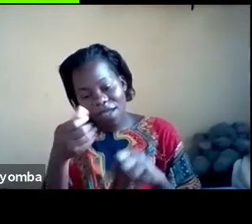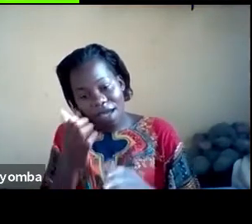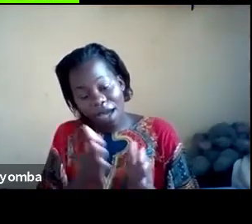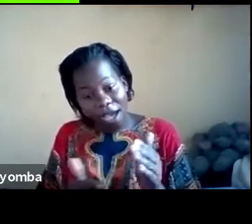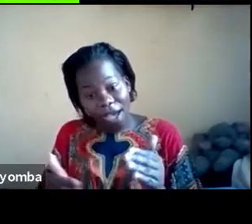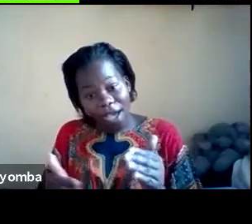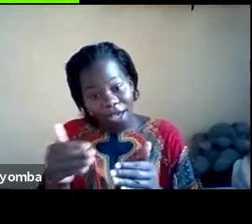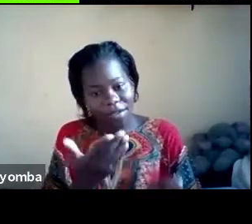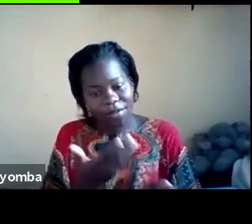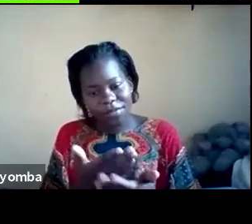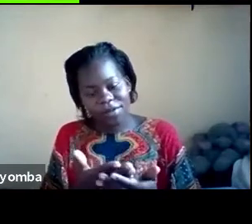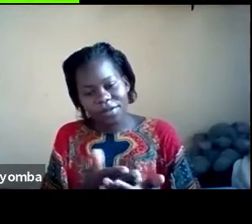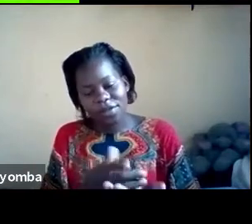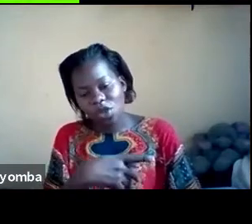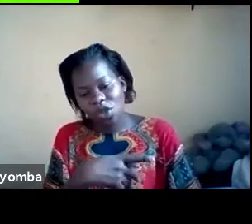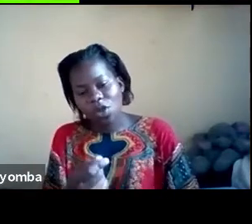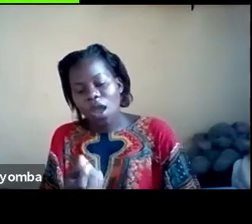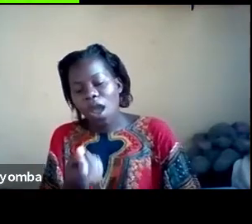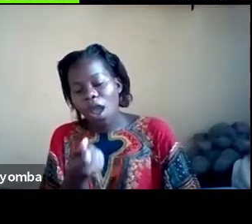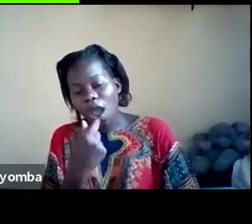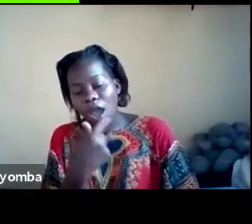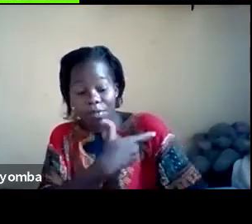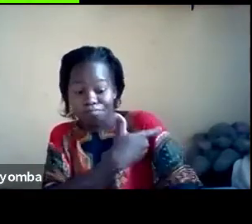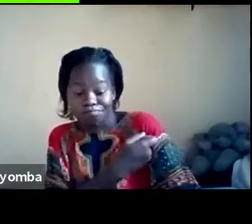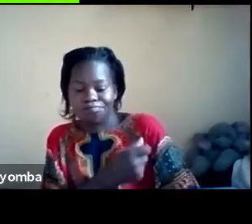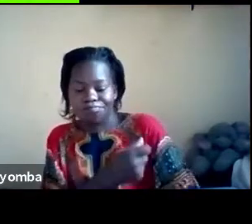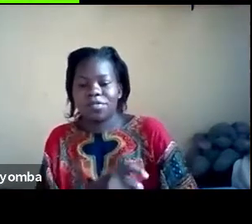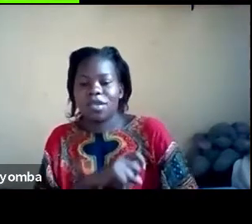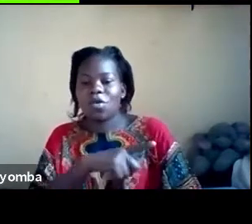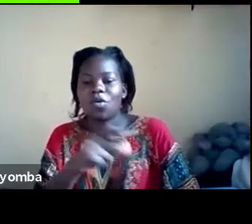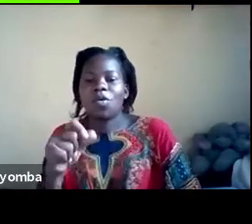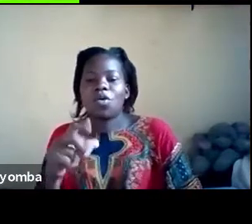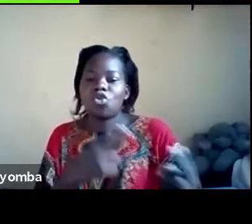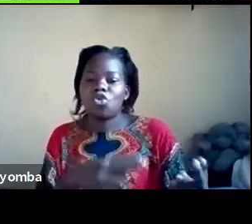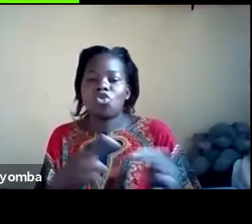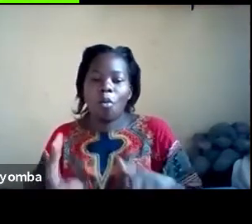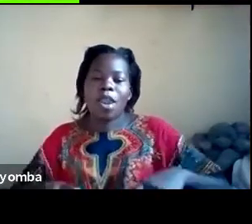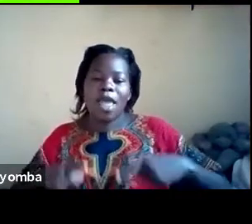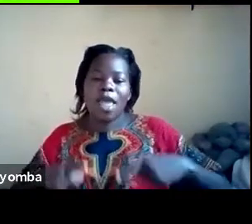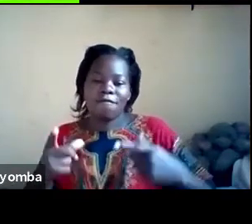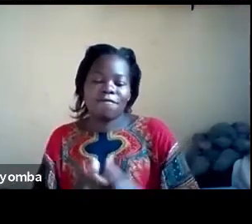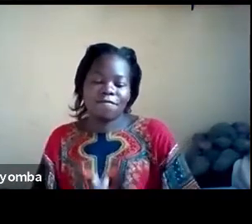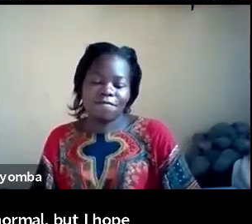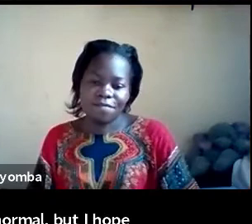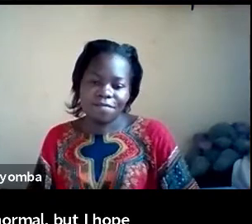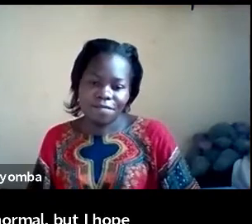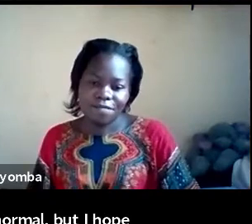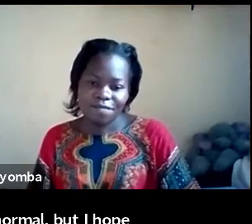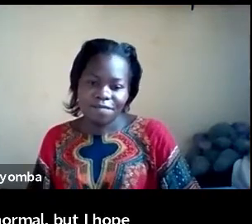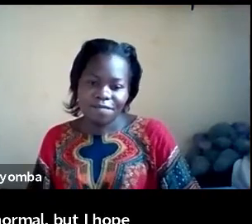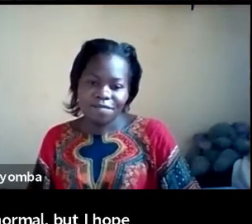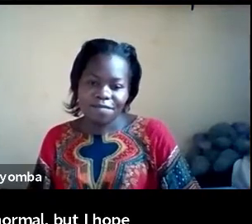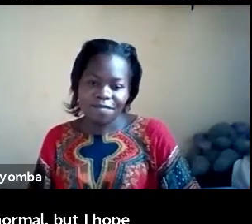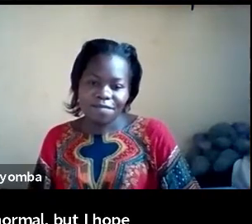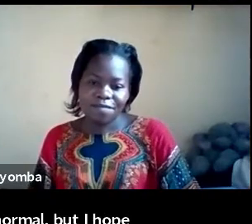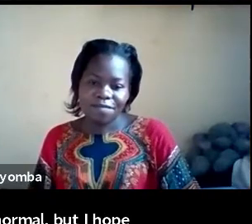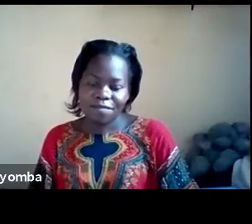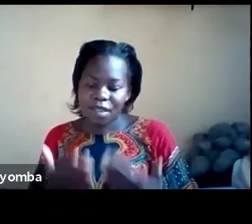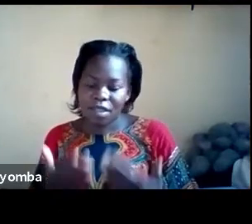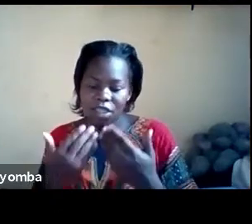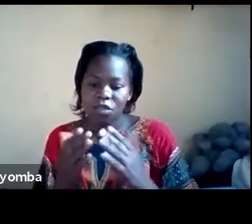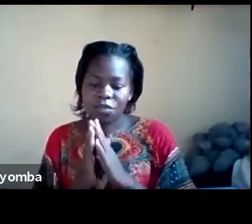to our new selves or our new normal, but I hope it's a great normal. Thank you so much. Thank you very much, Tony, for joining us, for sparing